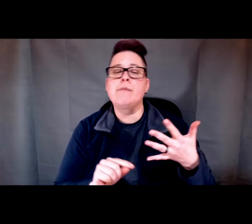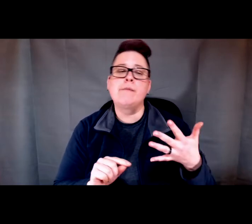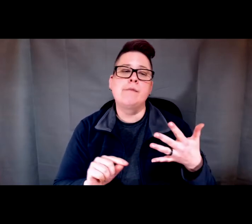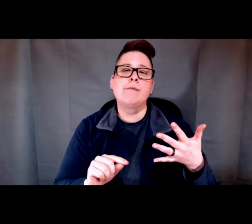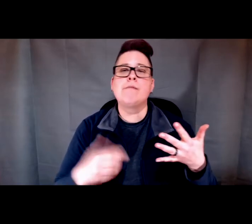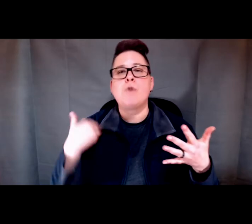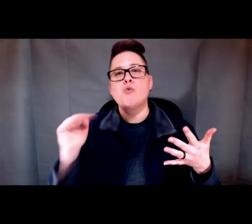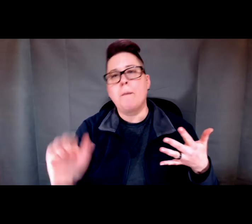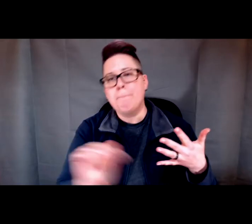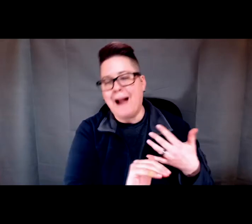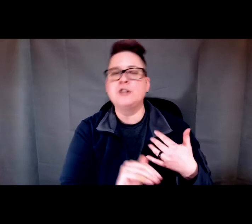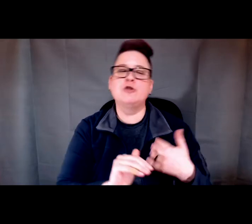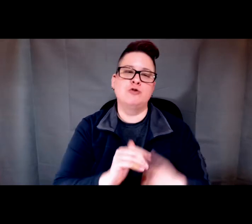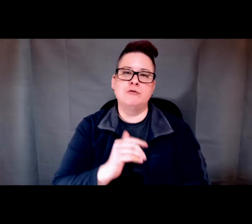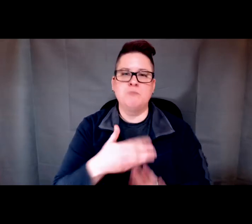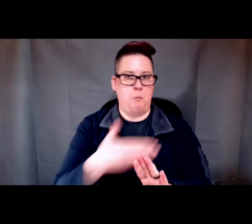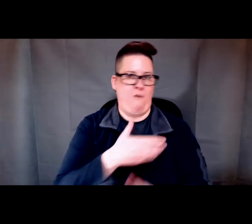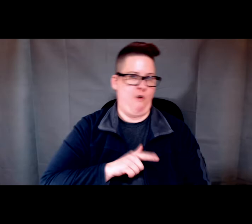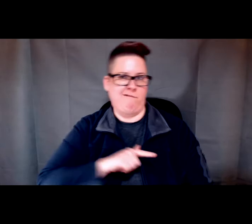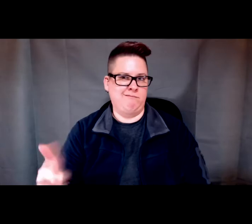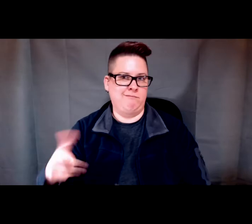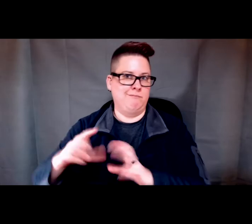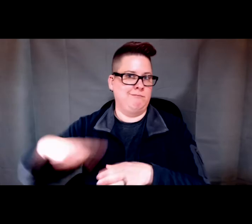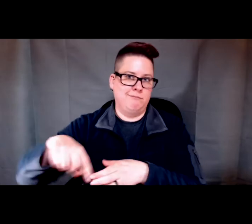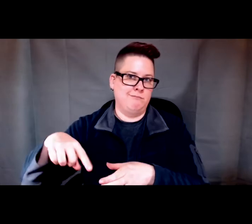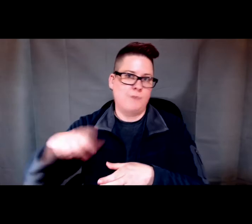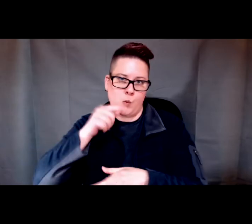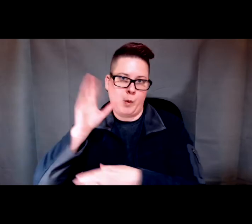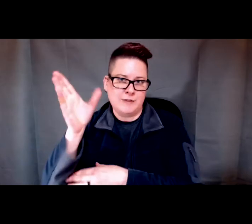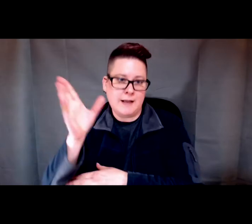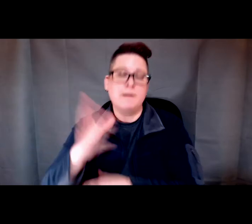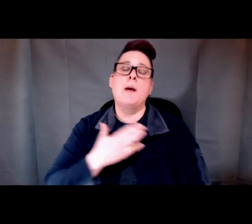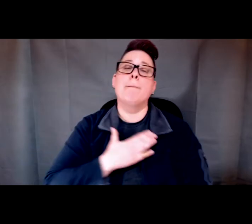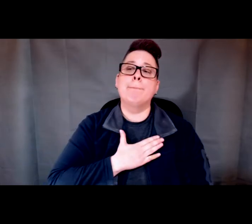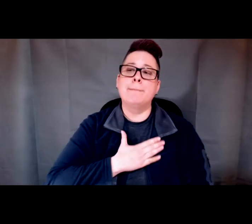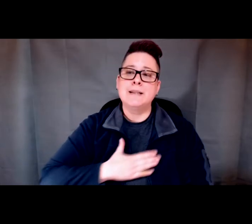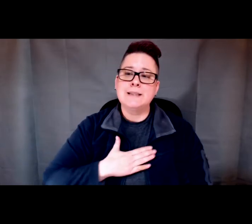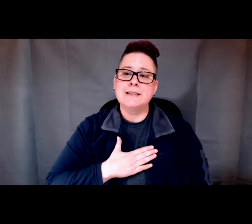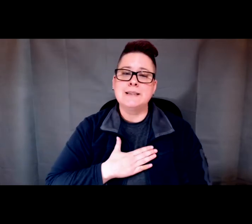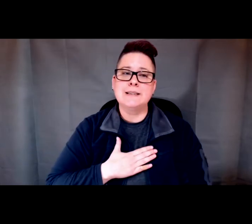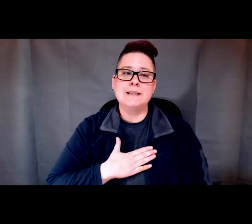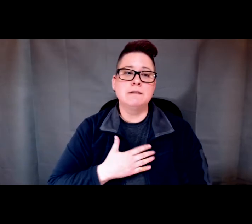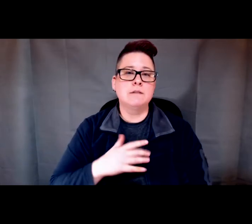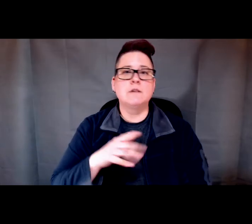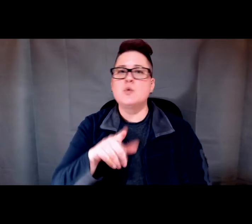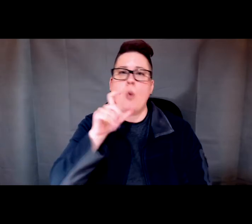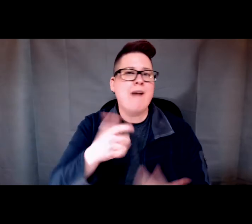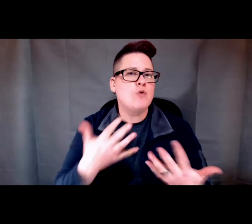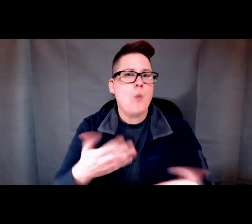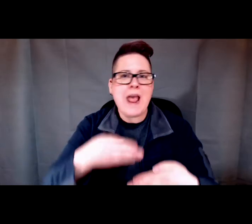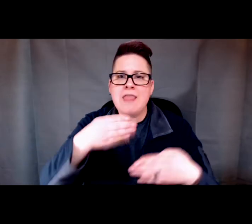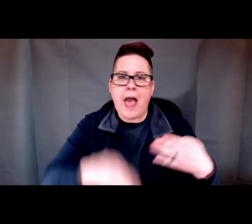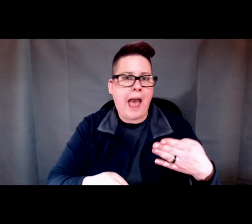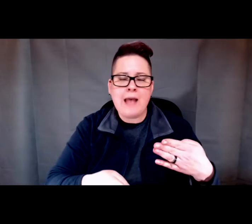things to mention as well before I hand it off to the presenters. Please, you do not have to wait until the end of